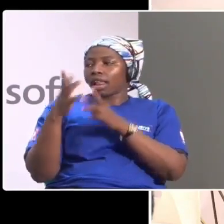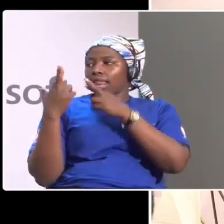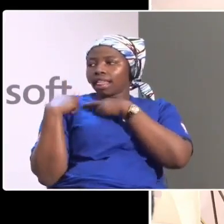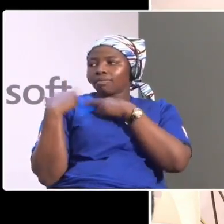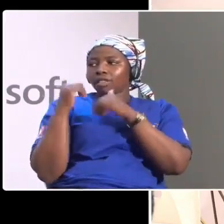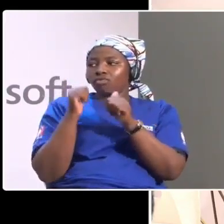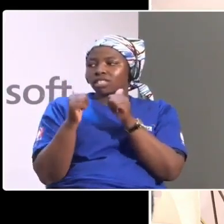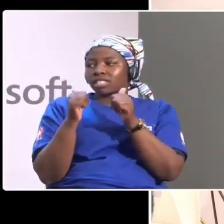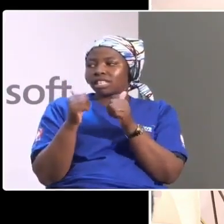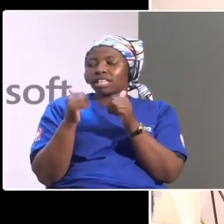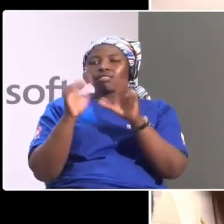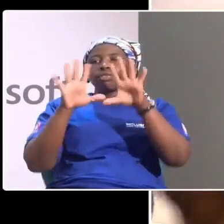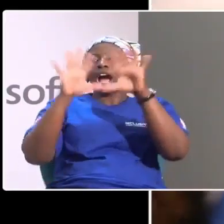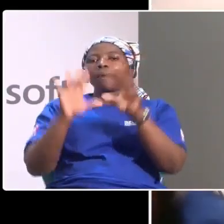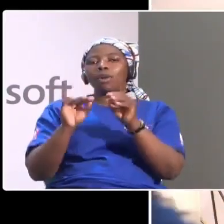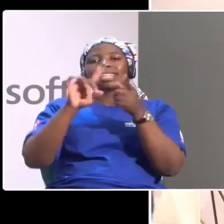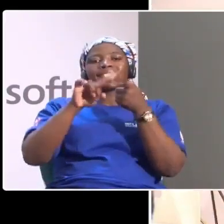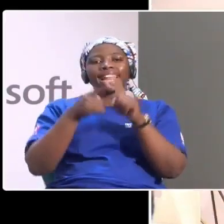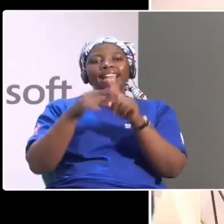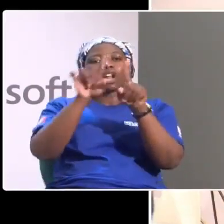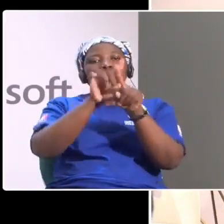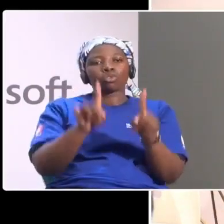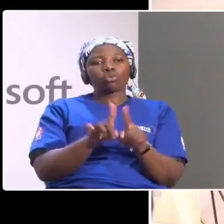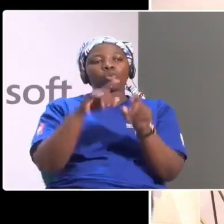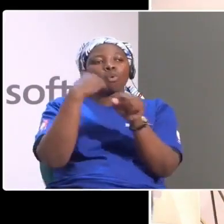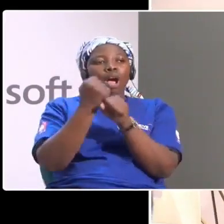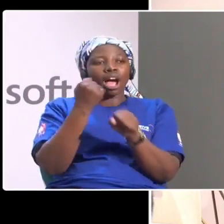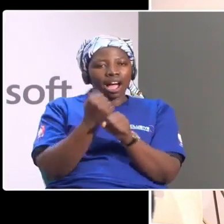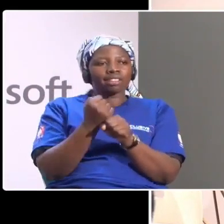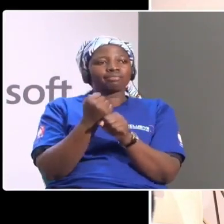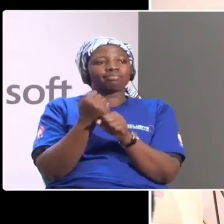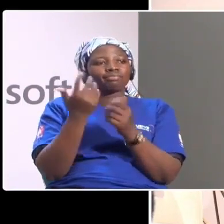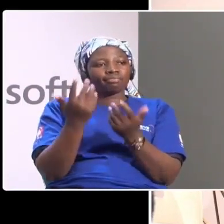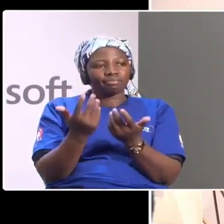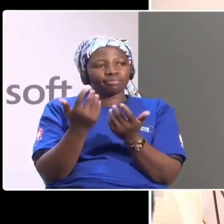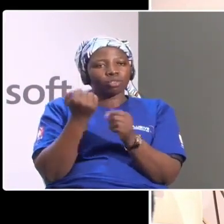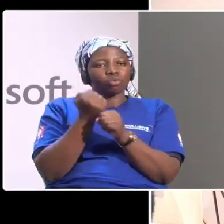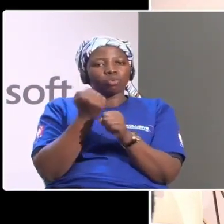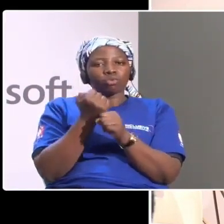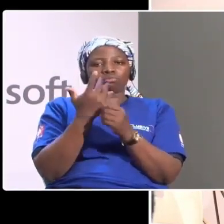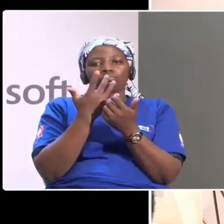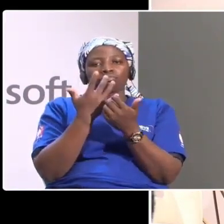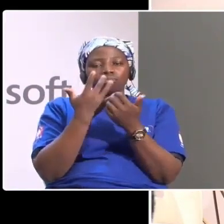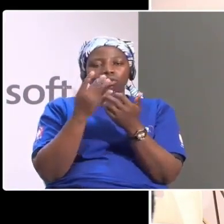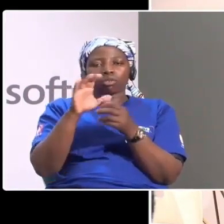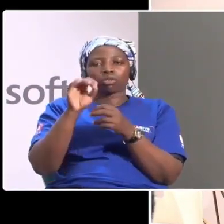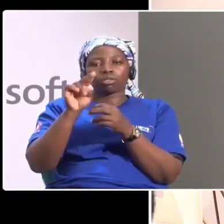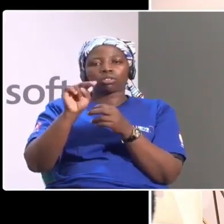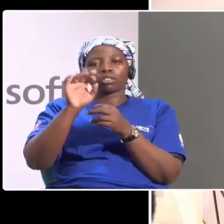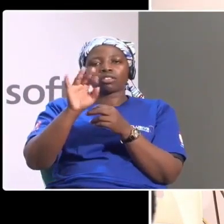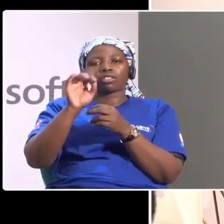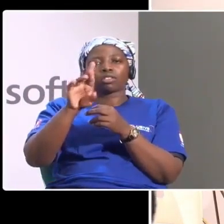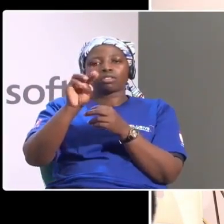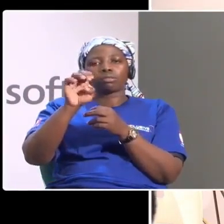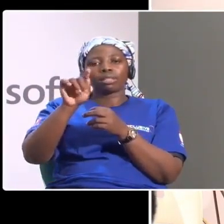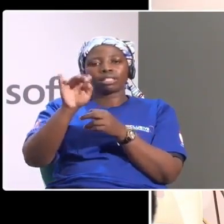harmonize standards and also operate a conformity assessment system. So at ASO, we